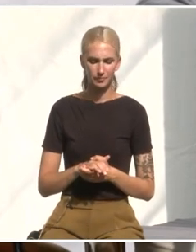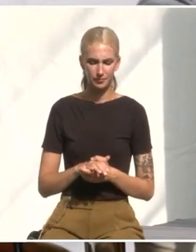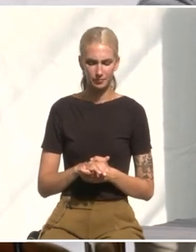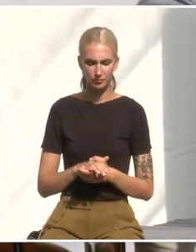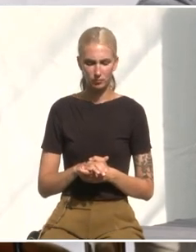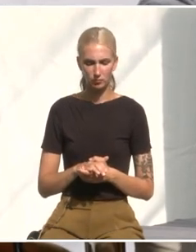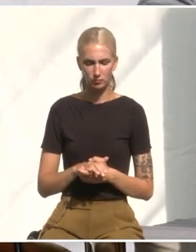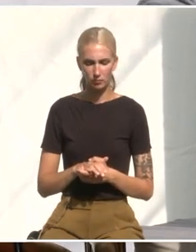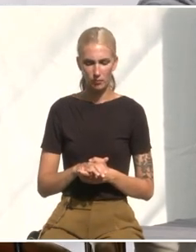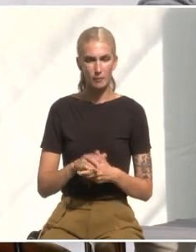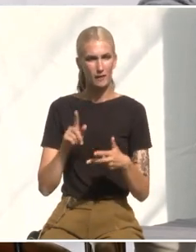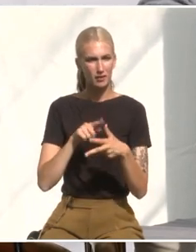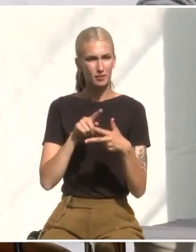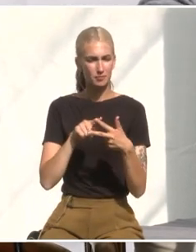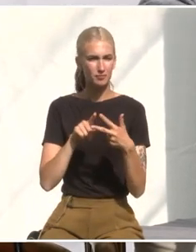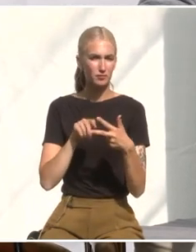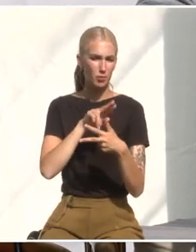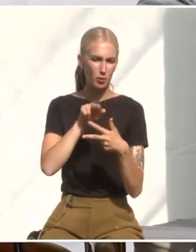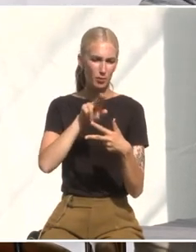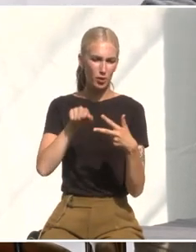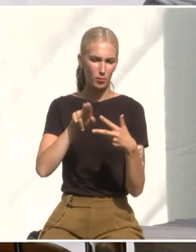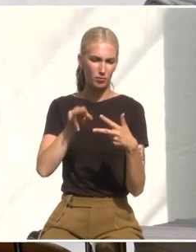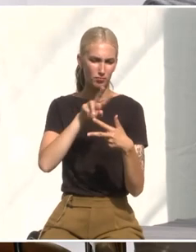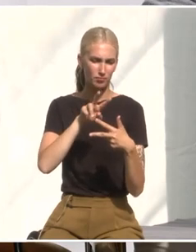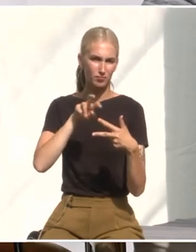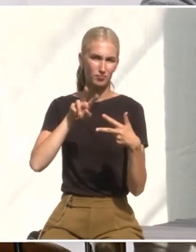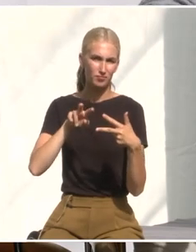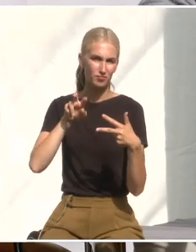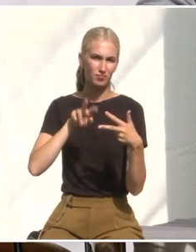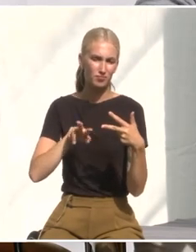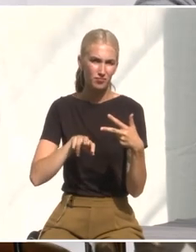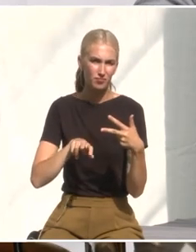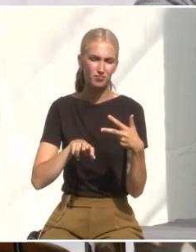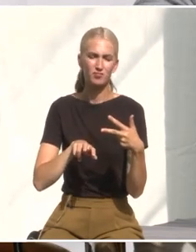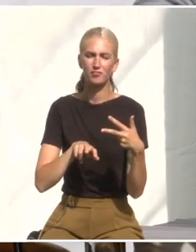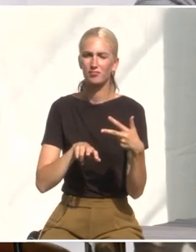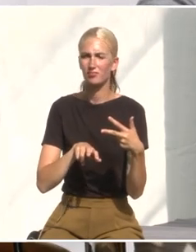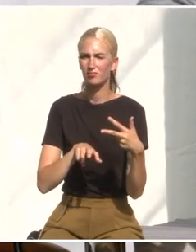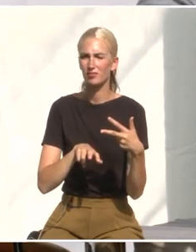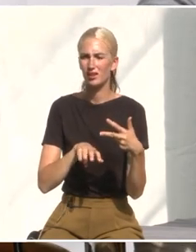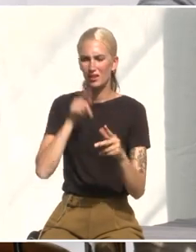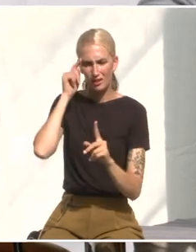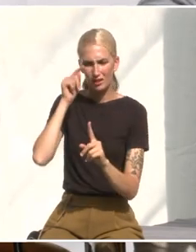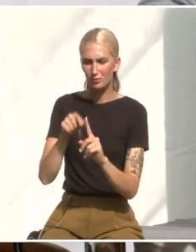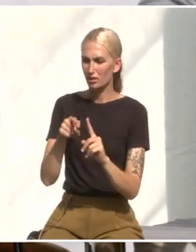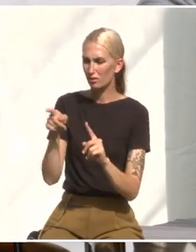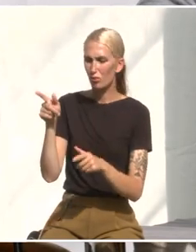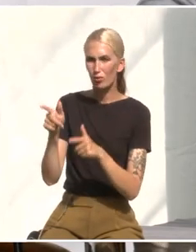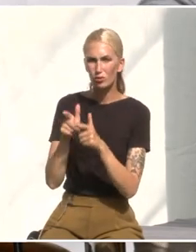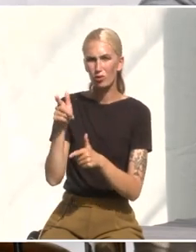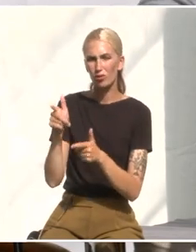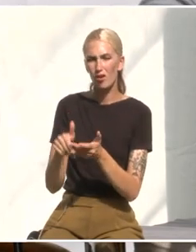through all these three problems and carry them so that they are seeking help and getting that help and